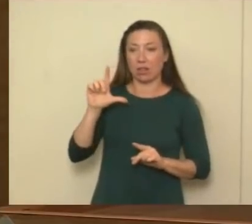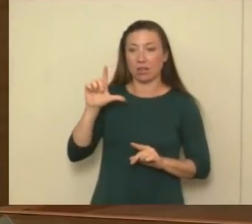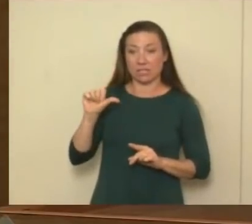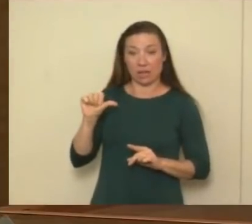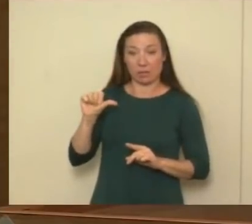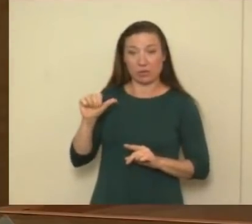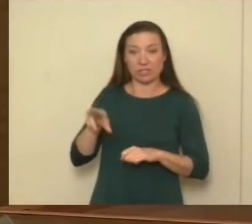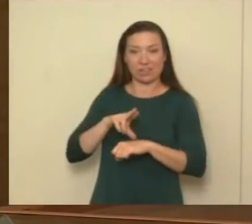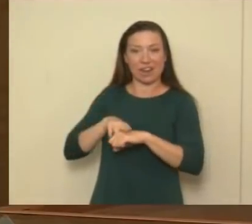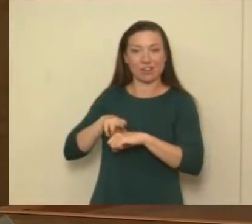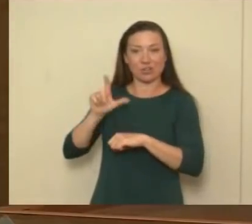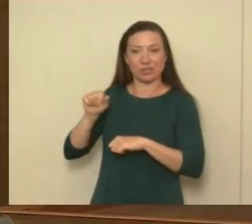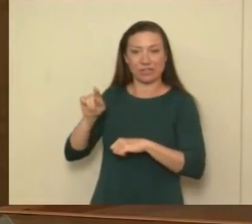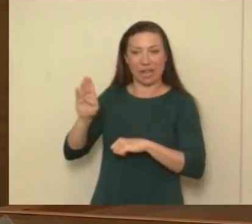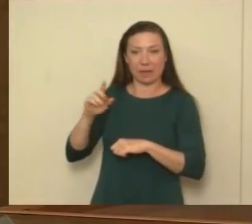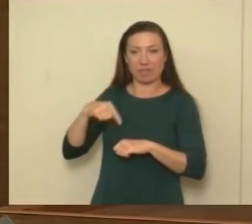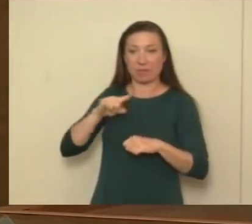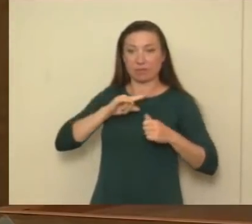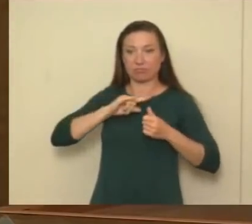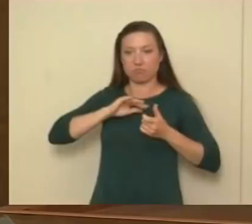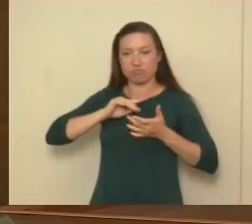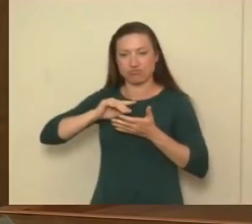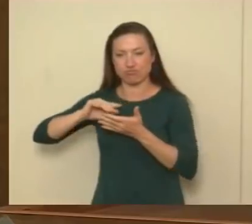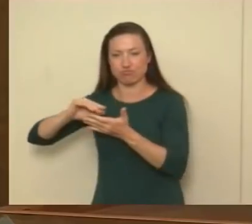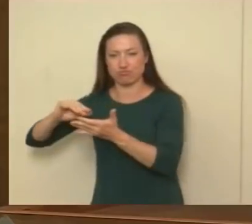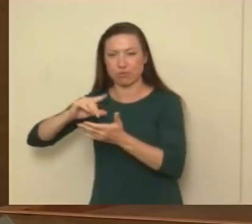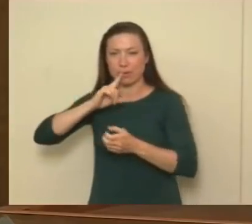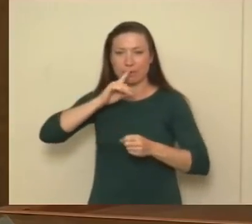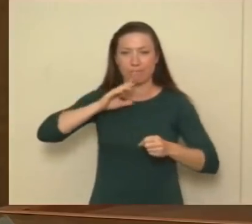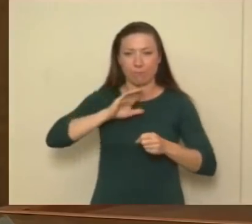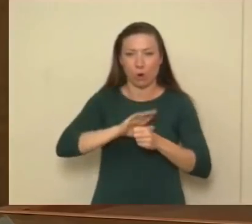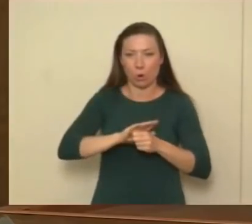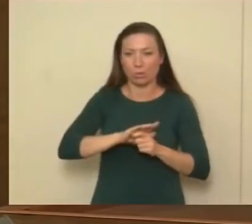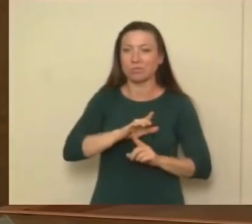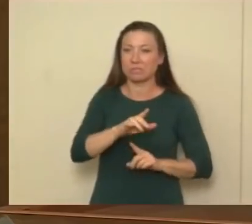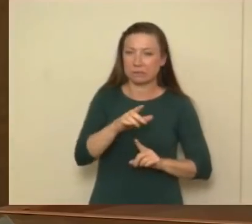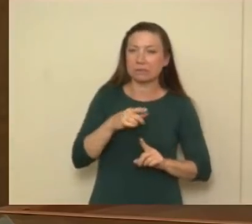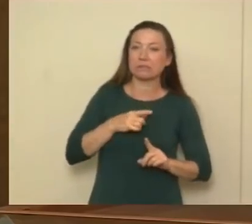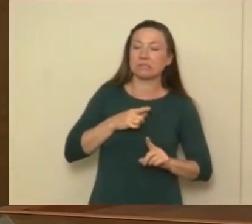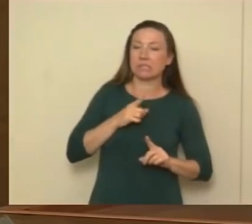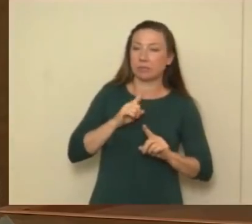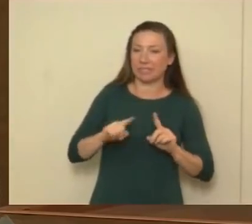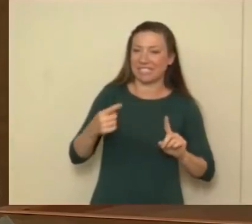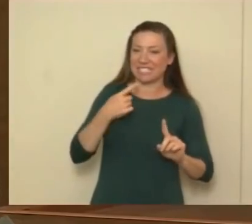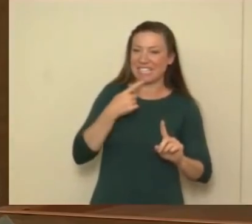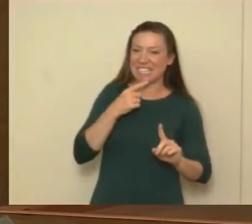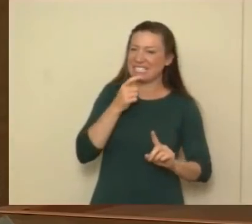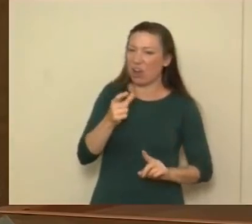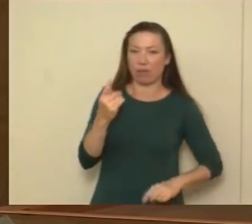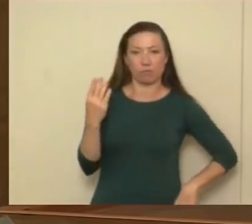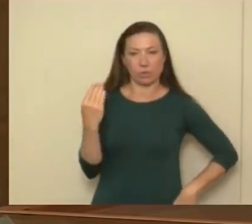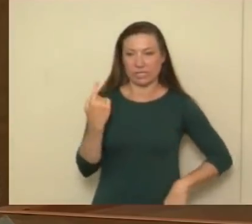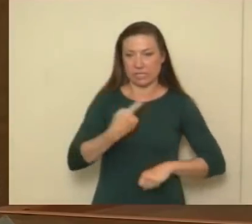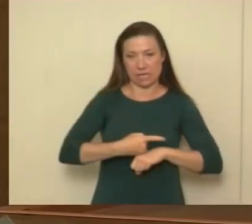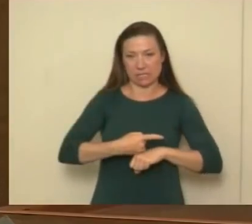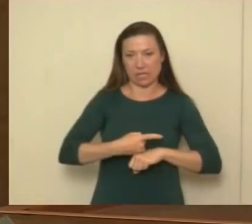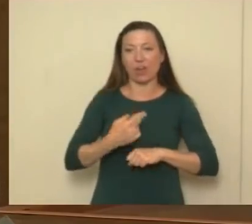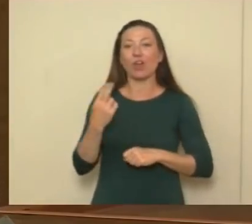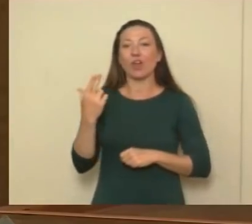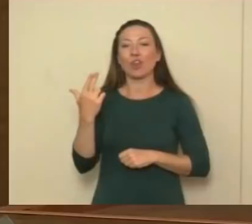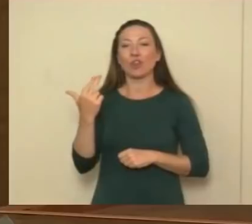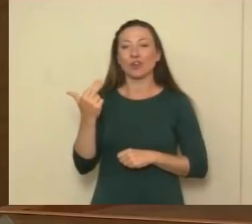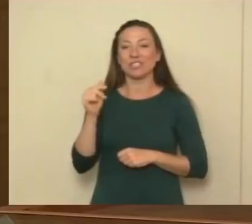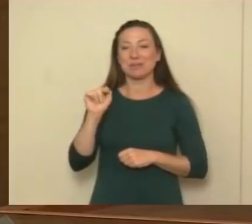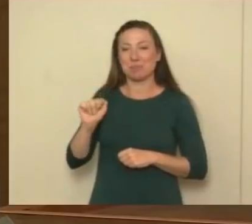country, confirmed there was the lag. They pointed out I was wrong. It's not 14 days, it's 13.2 days lag on average